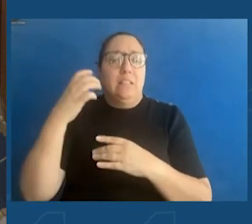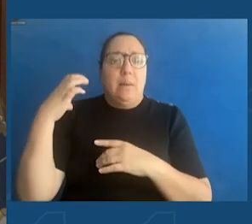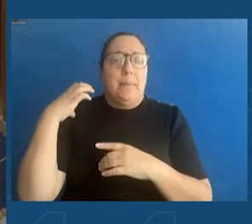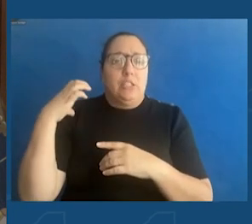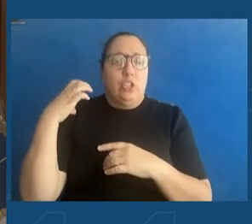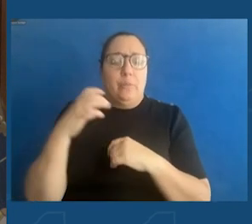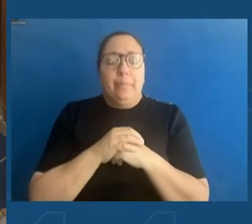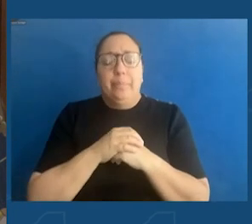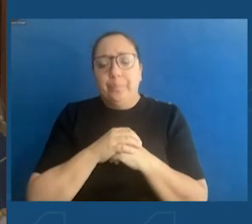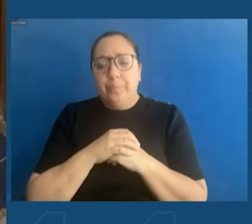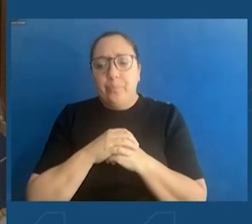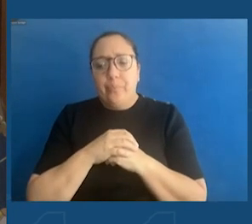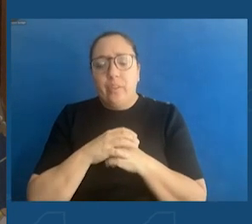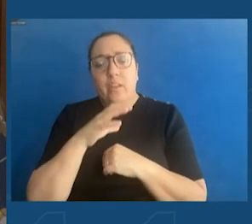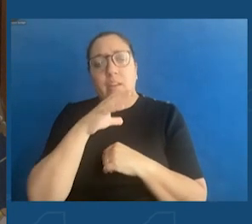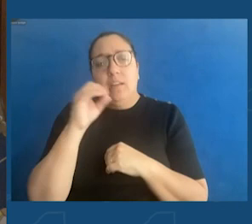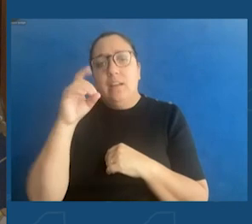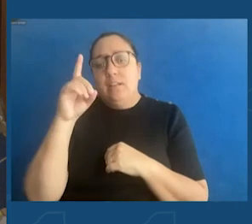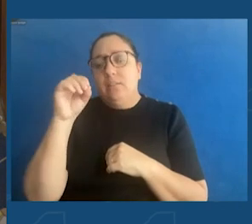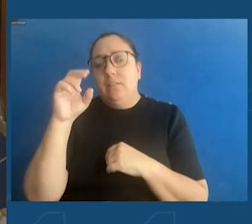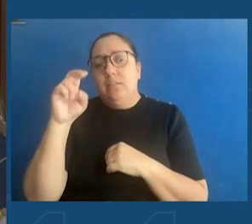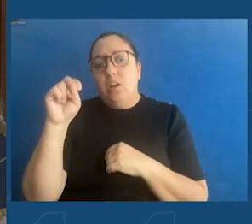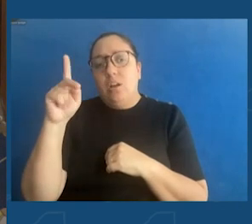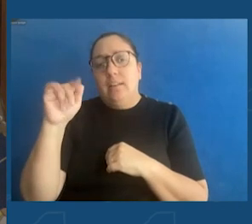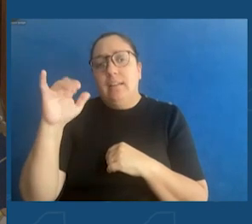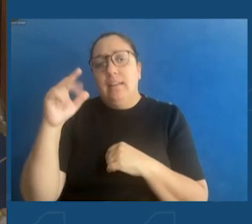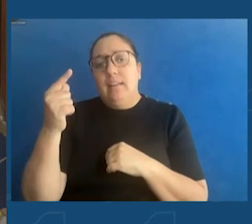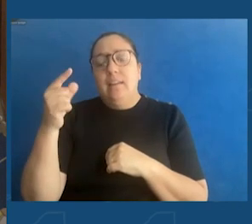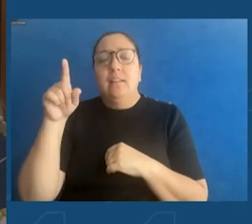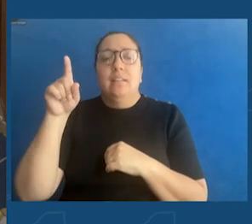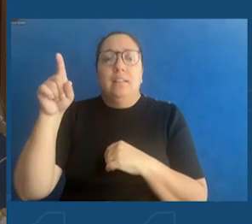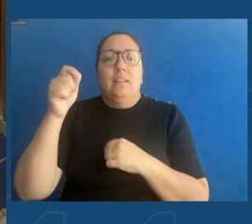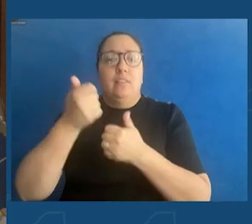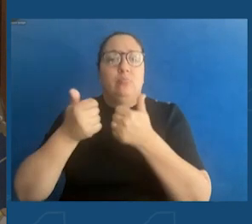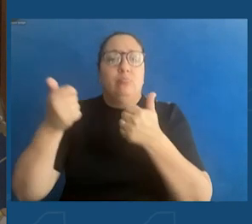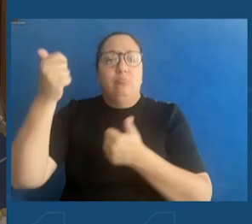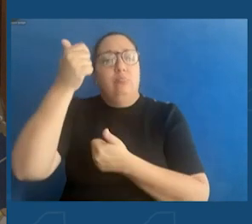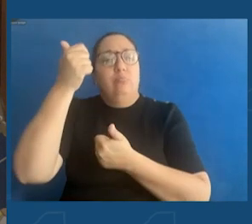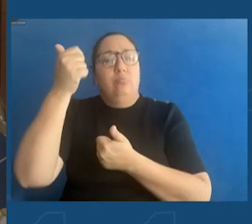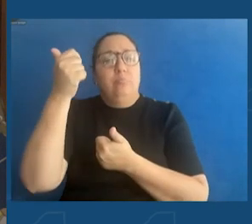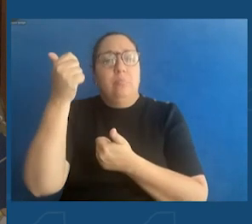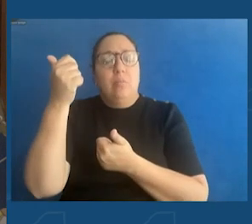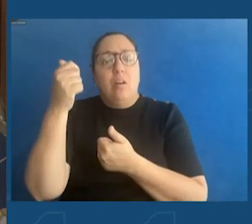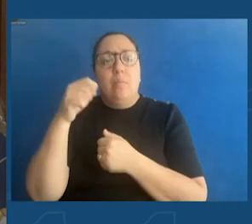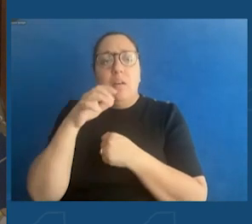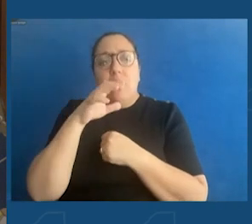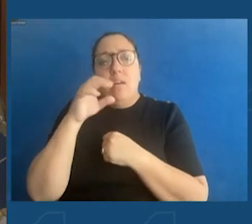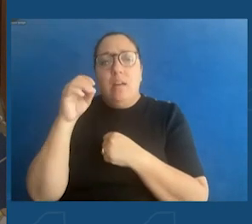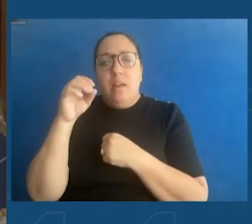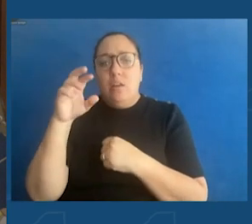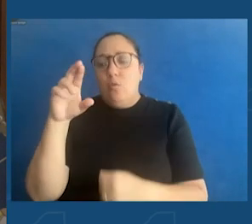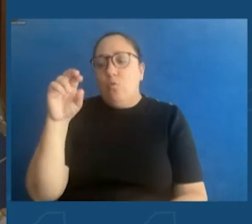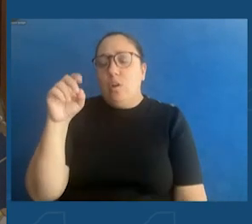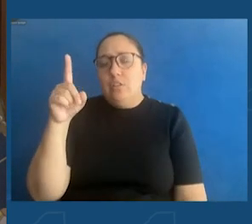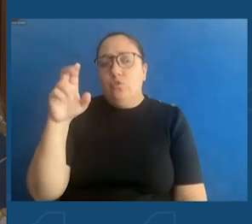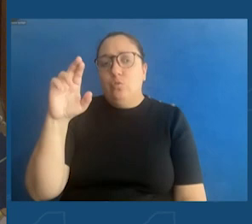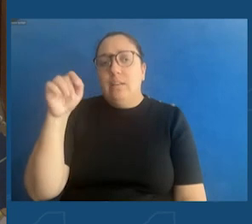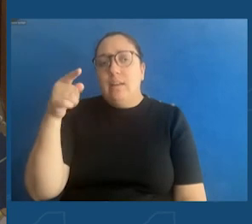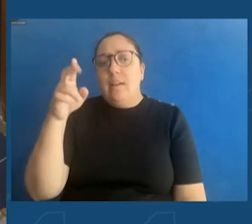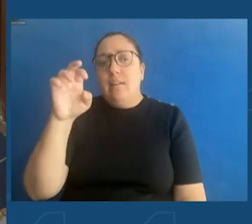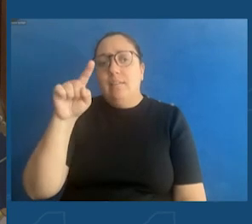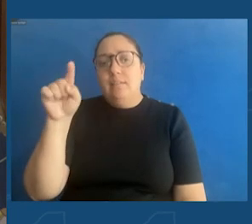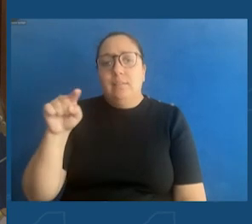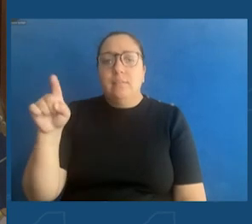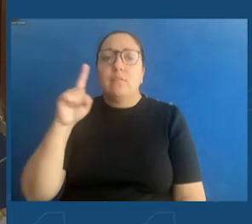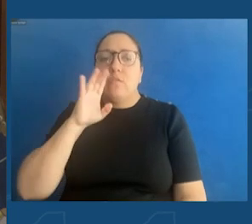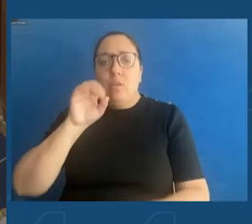Commissioner John King, our chancellor, and Felix Matos Rodriguez also for the work they're doing as well. So we have a